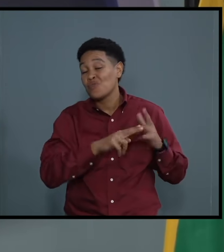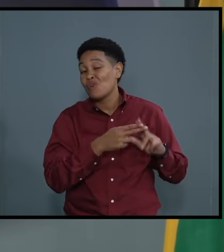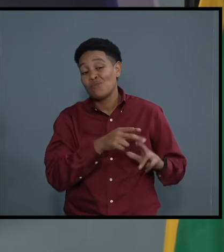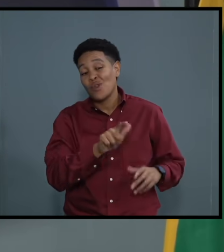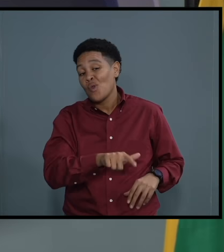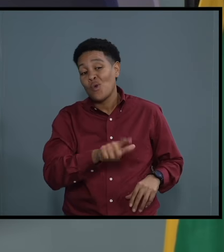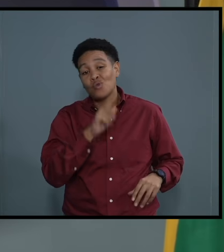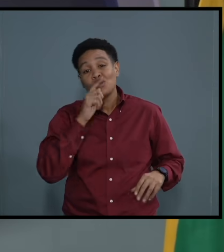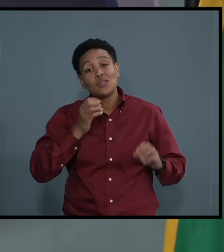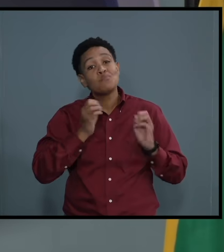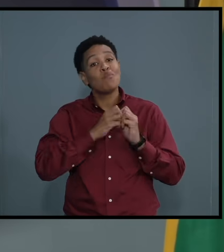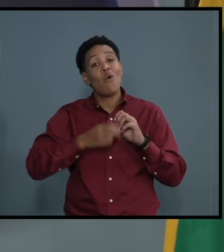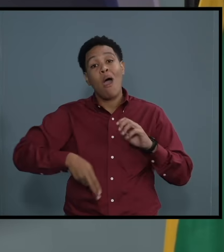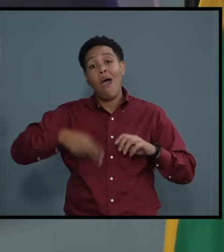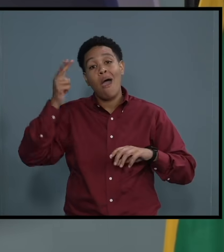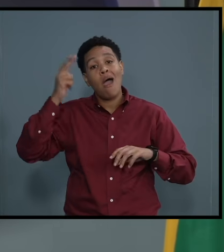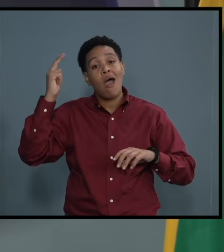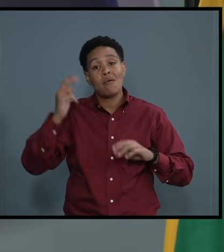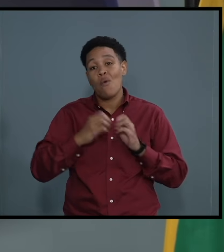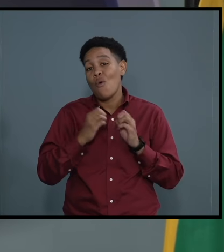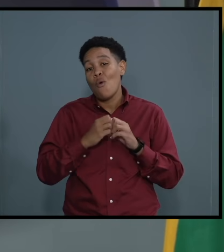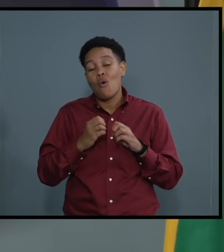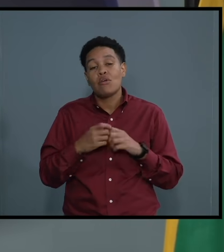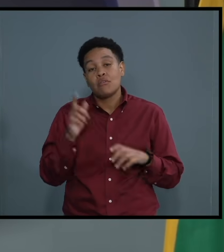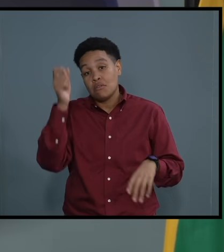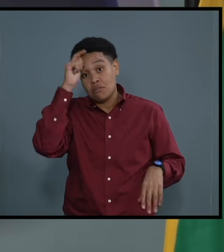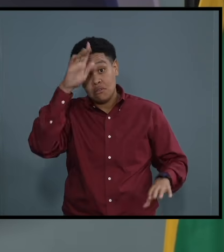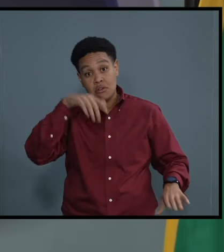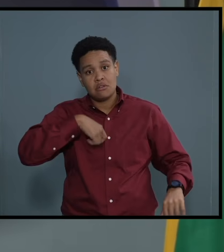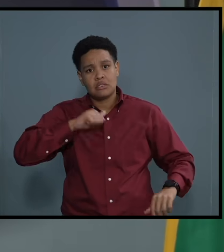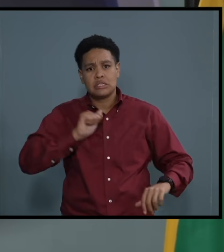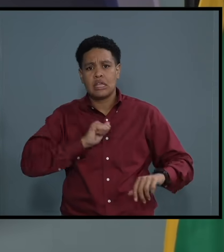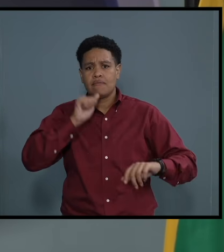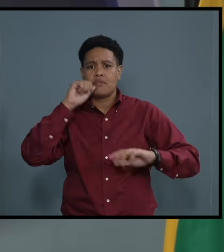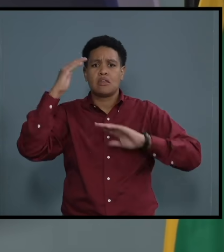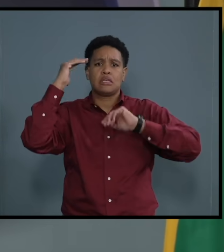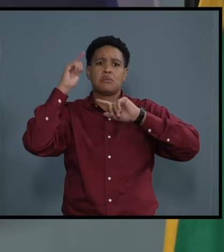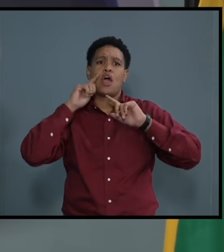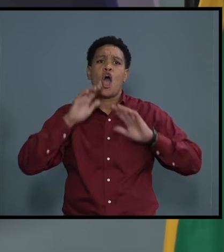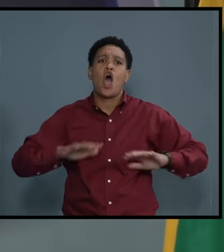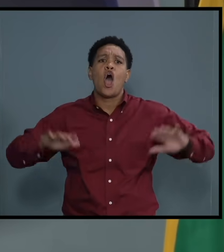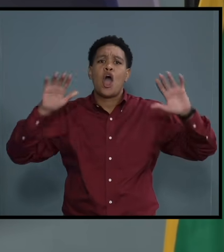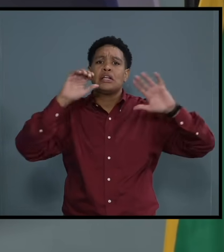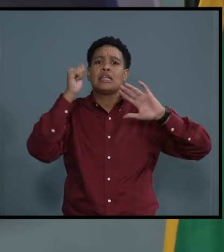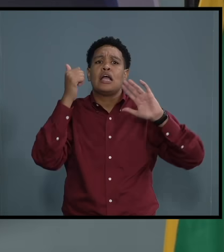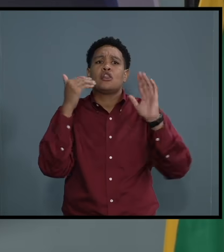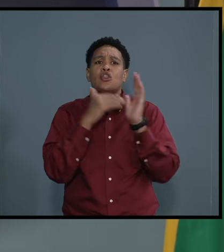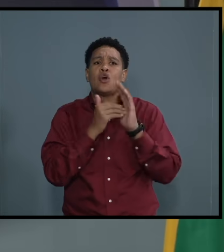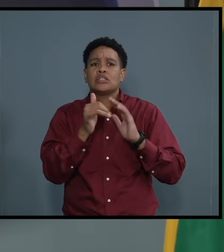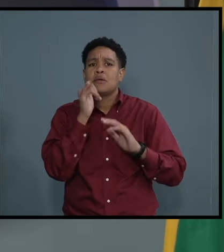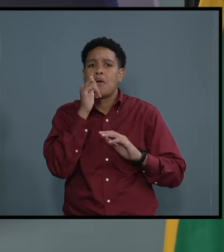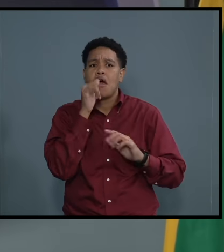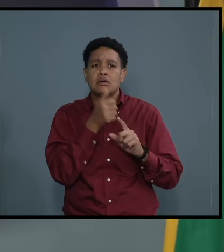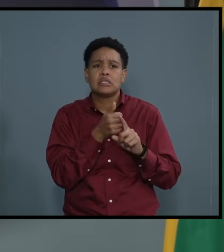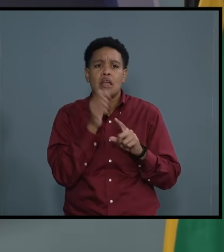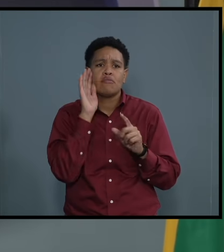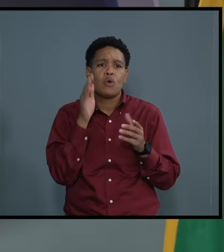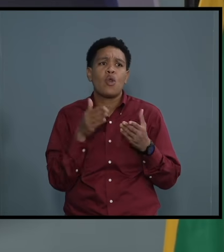the number. I'm not expecting, indeed, that all 10,000 would be able